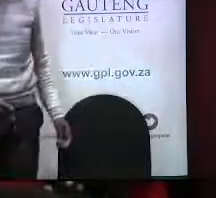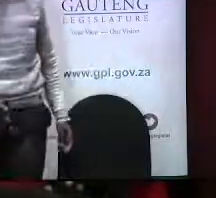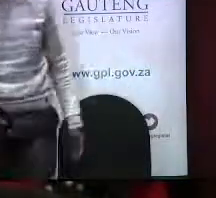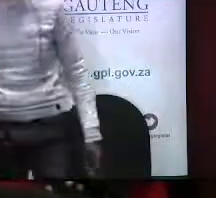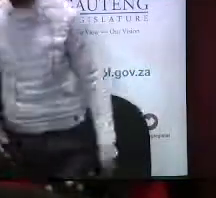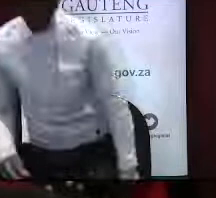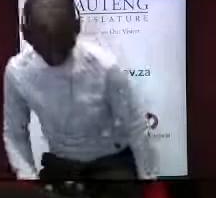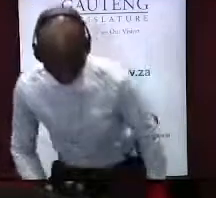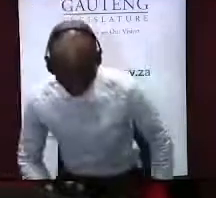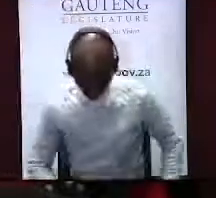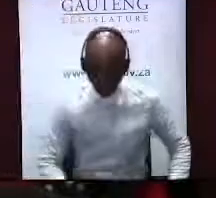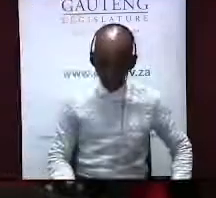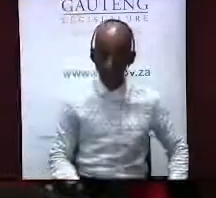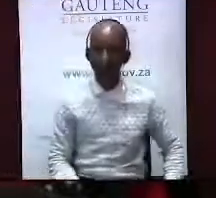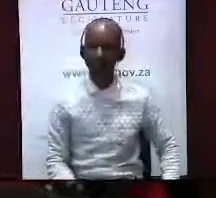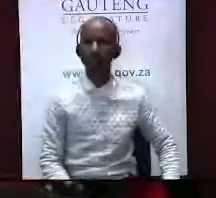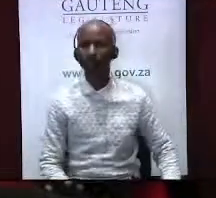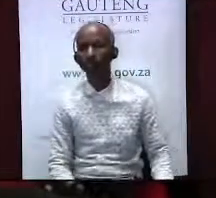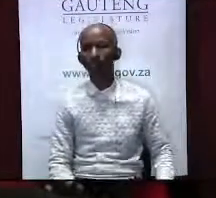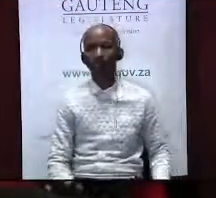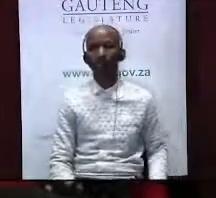Every week,